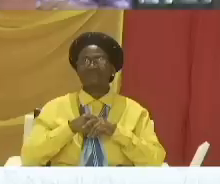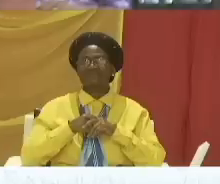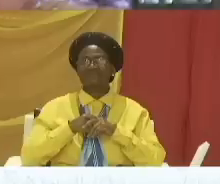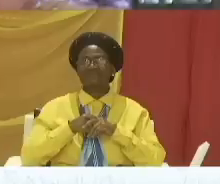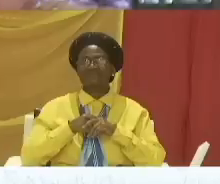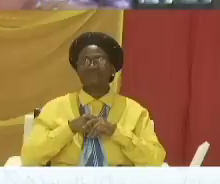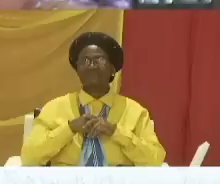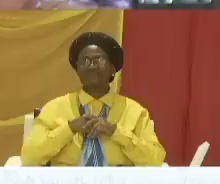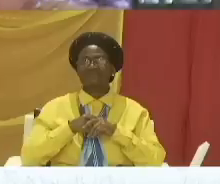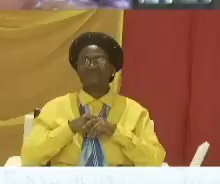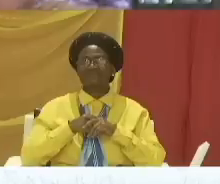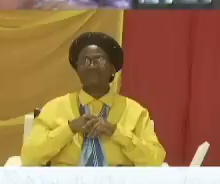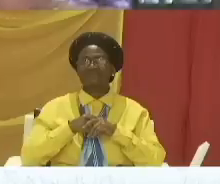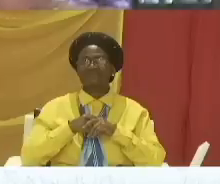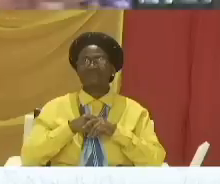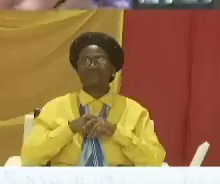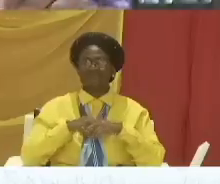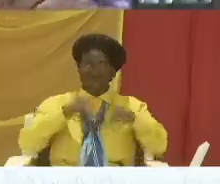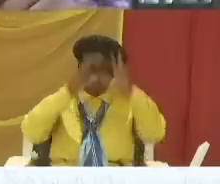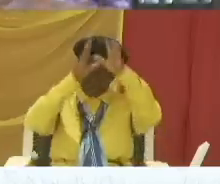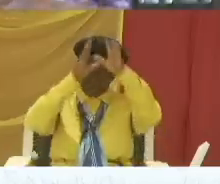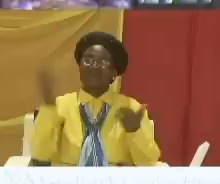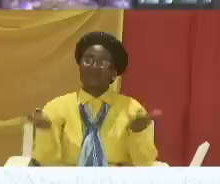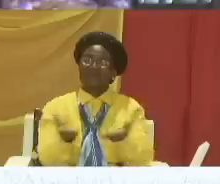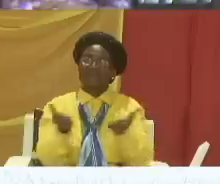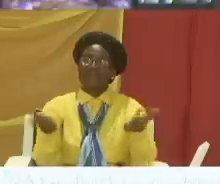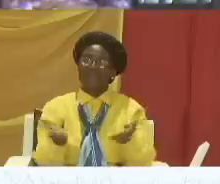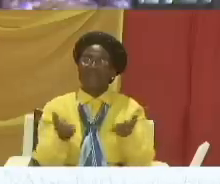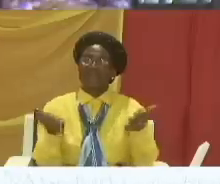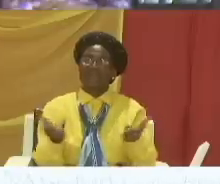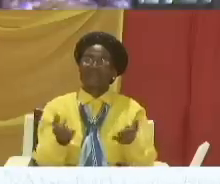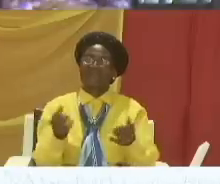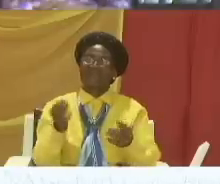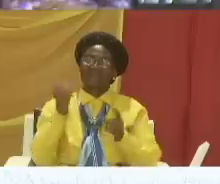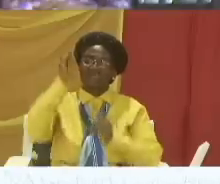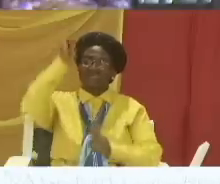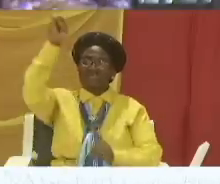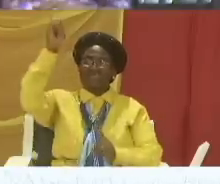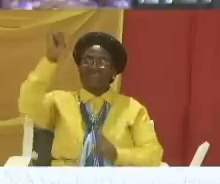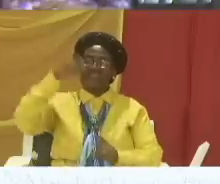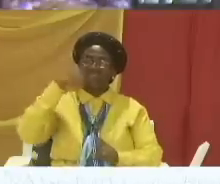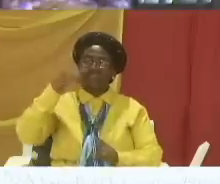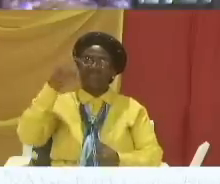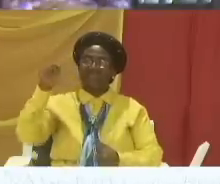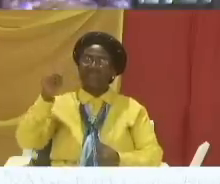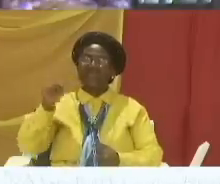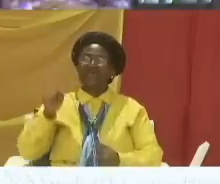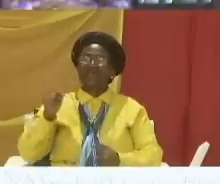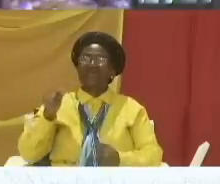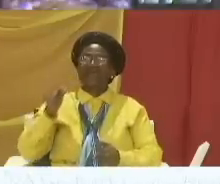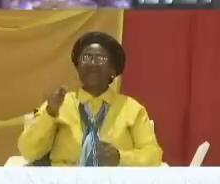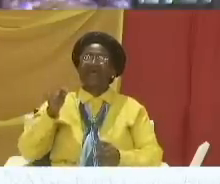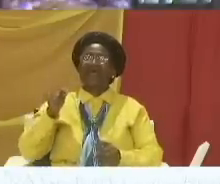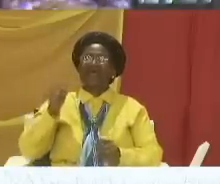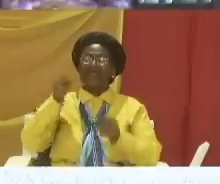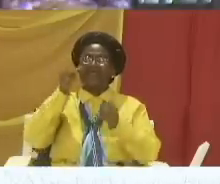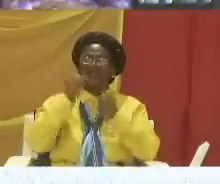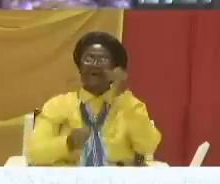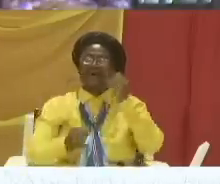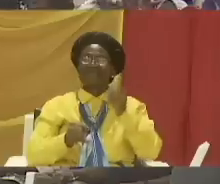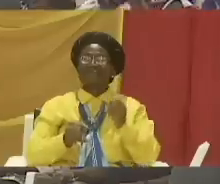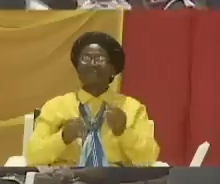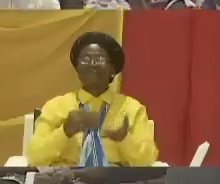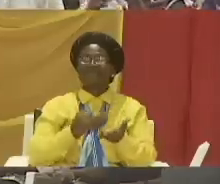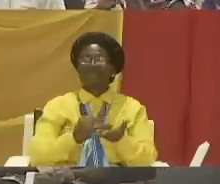Daddy says there's someone here. He said the last failure you had will be your last.